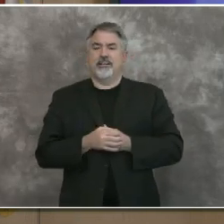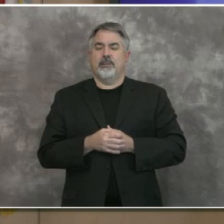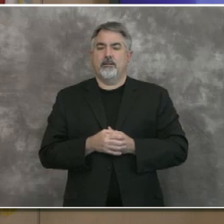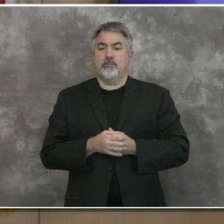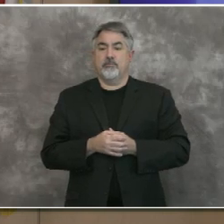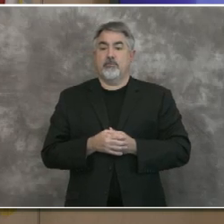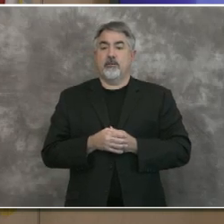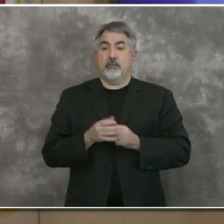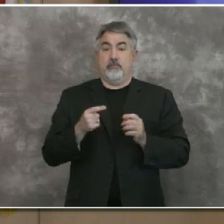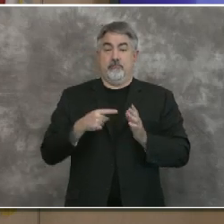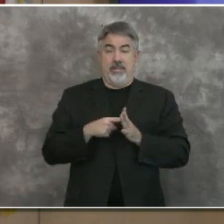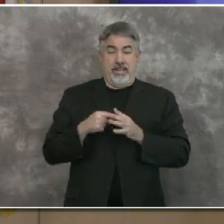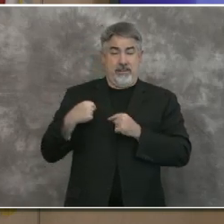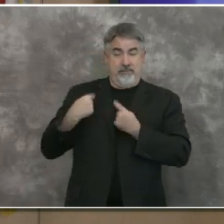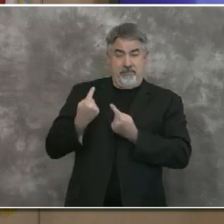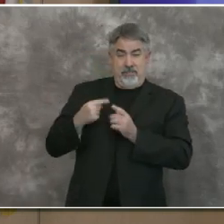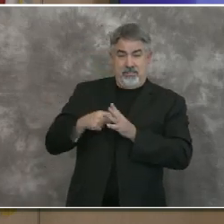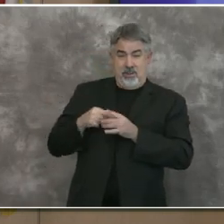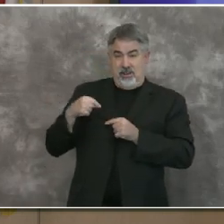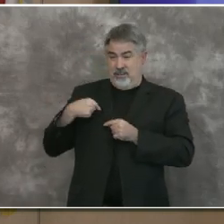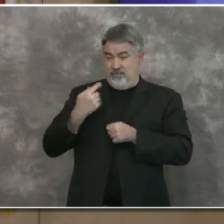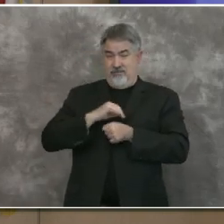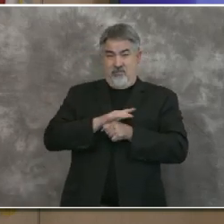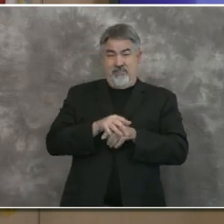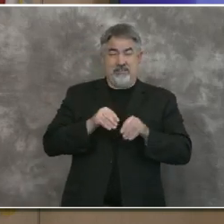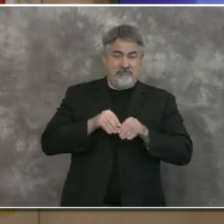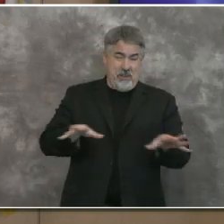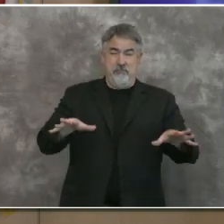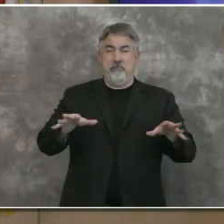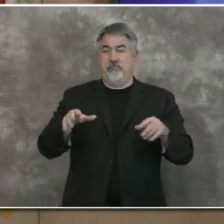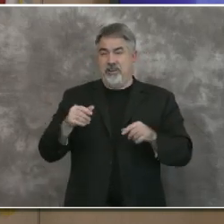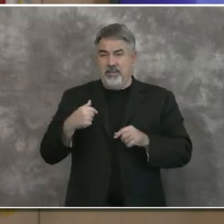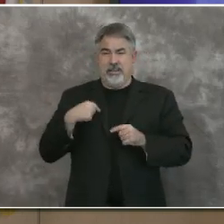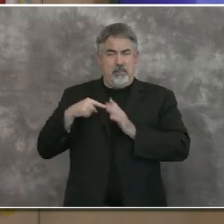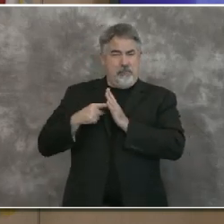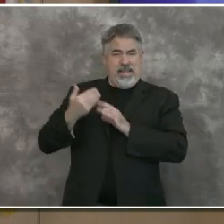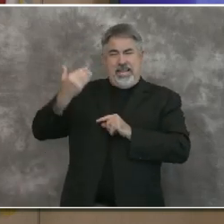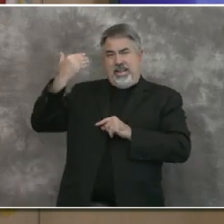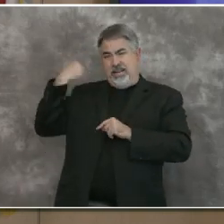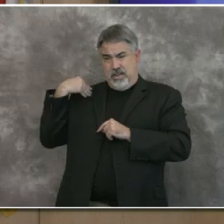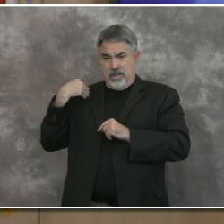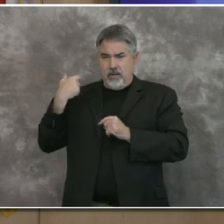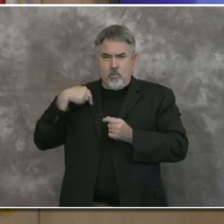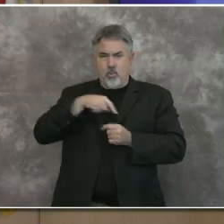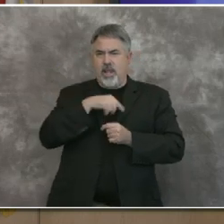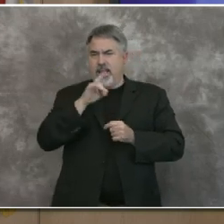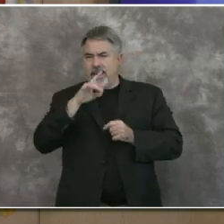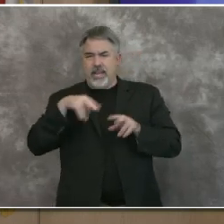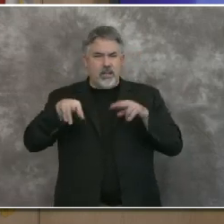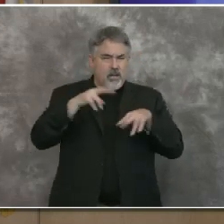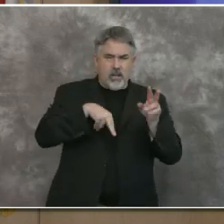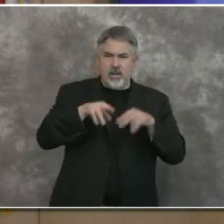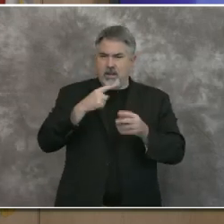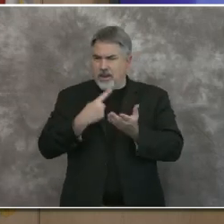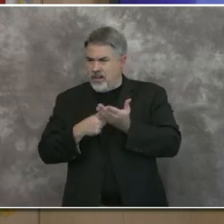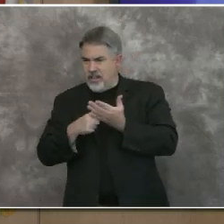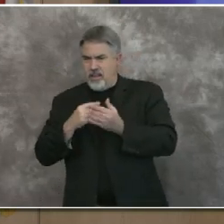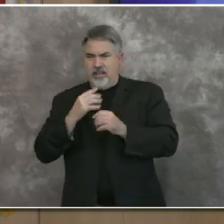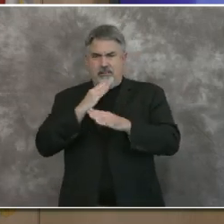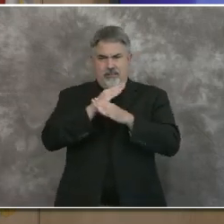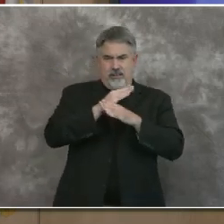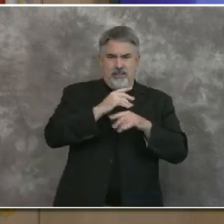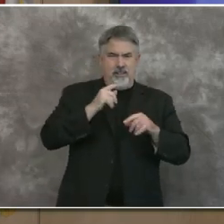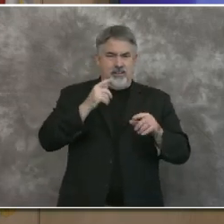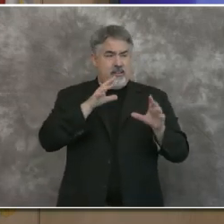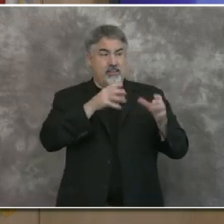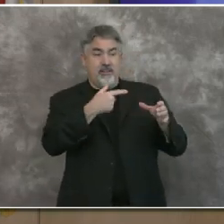of confronting the coronavirus pandemic and outbreak, we've talked a lot about the need to help and protect our vulnerable populations. We